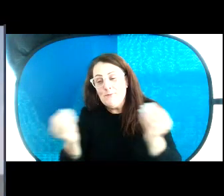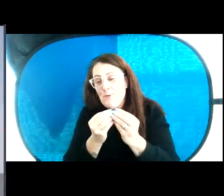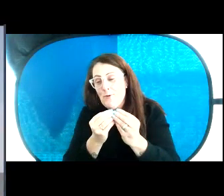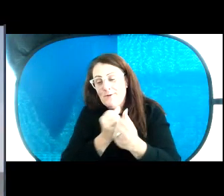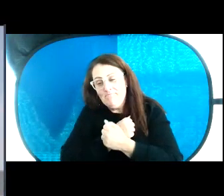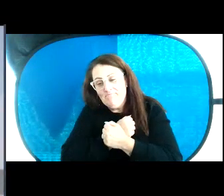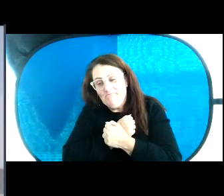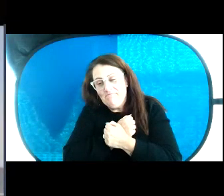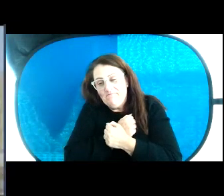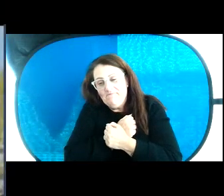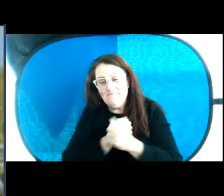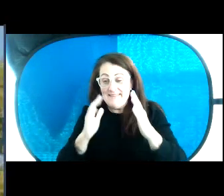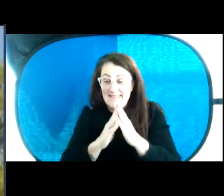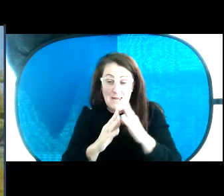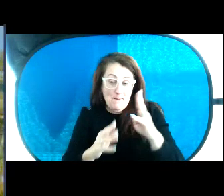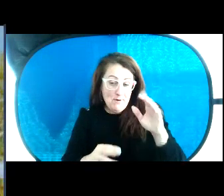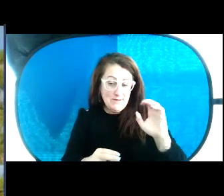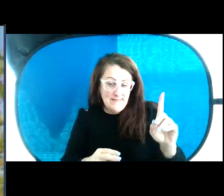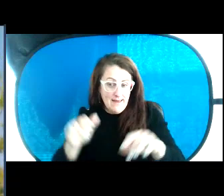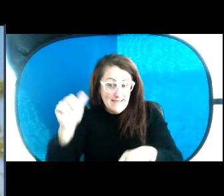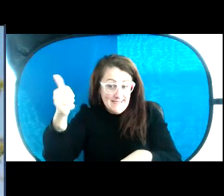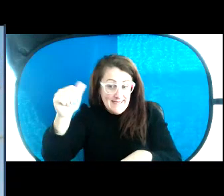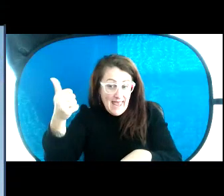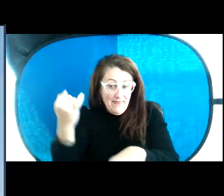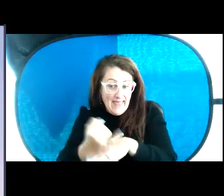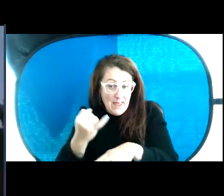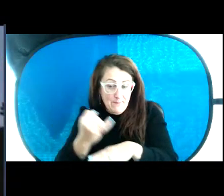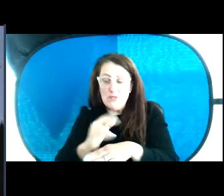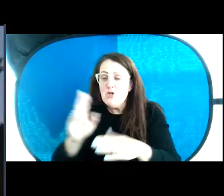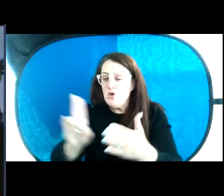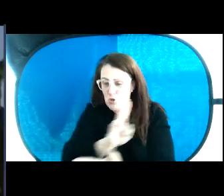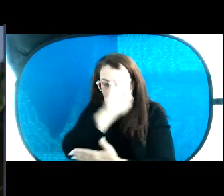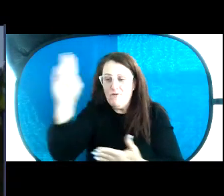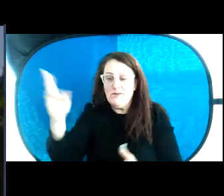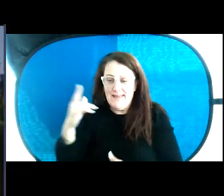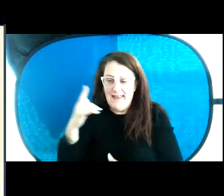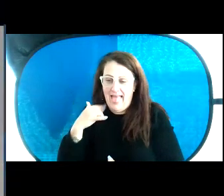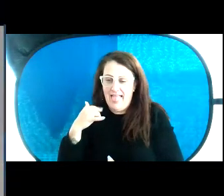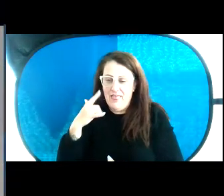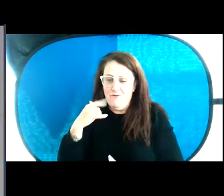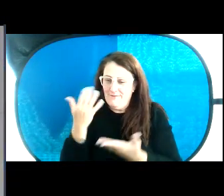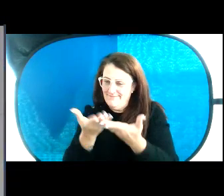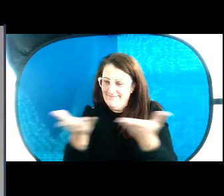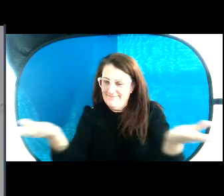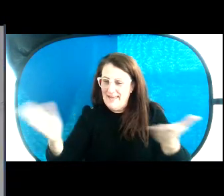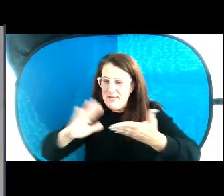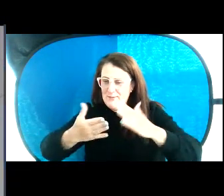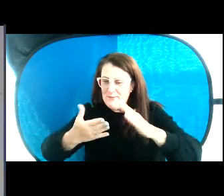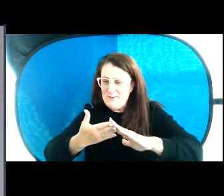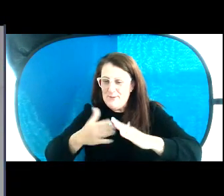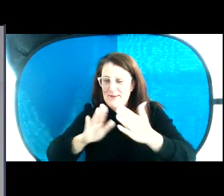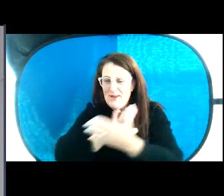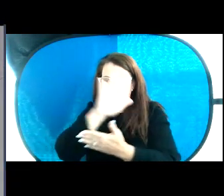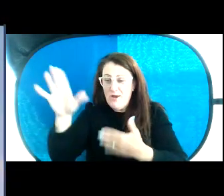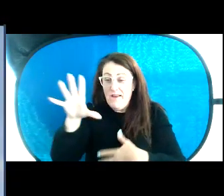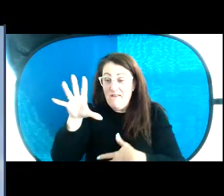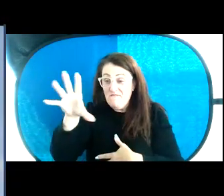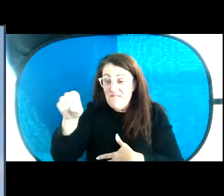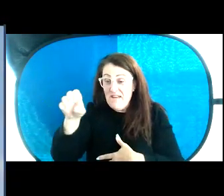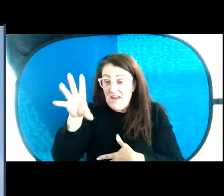of Merced is home to the 10th campus of the University of California, alongside a community college with over 50 proud years of